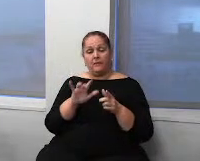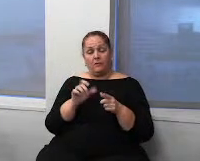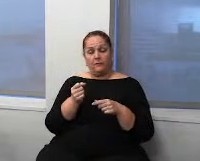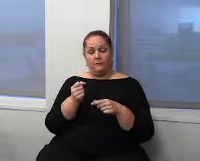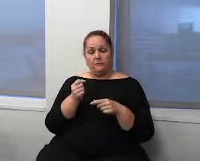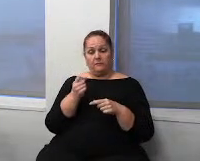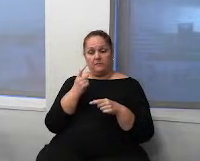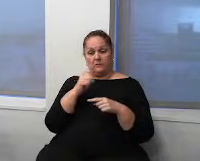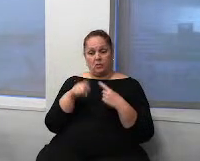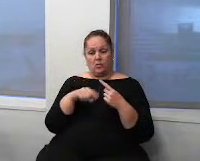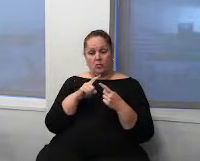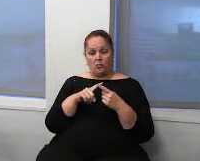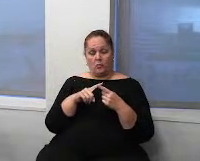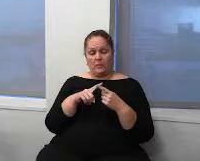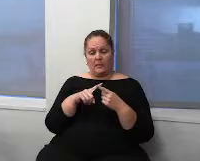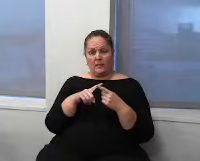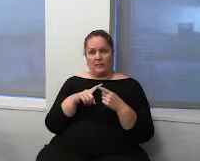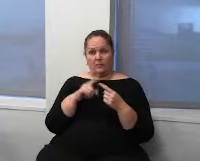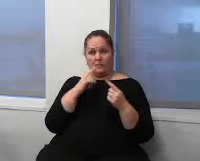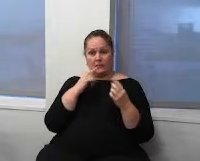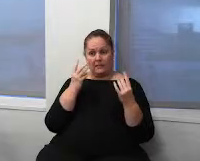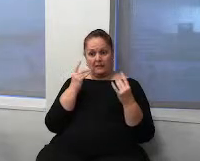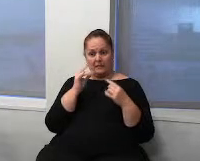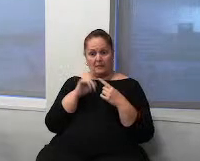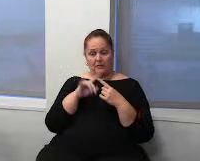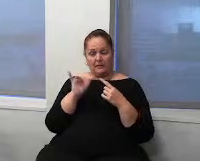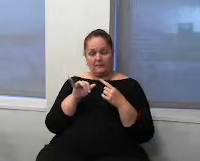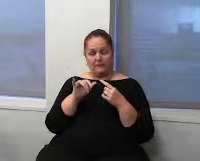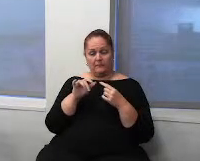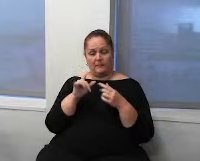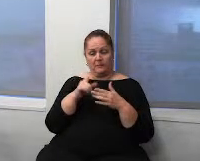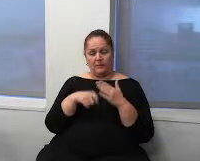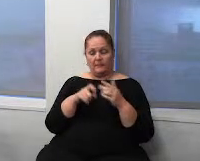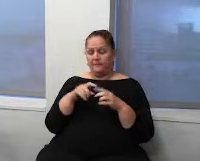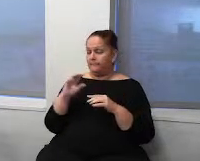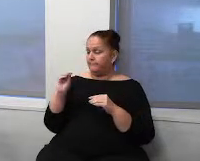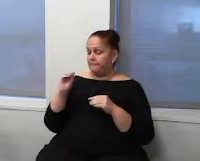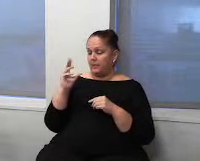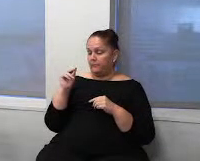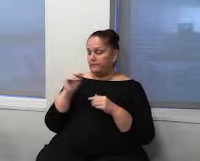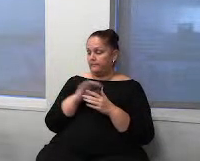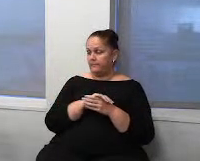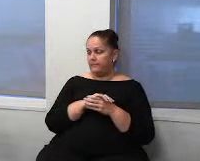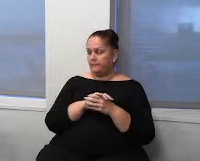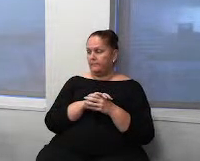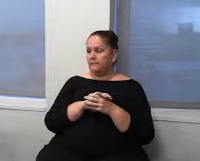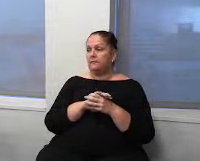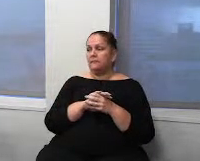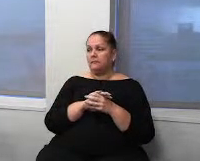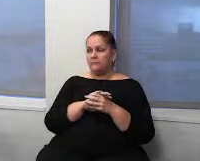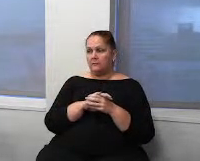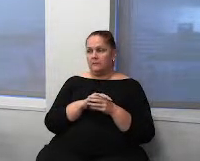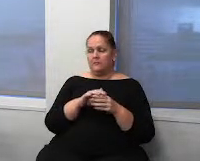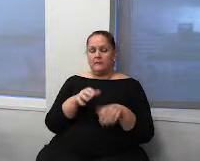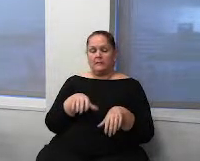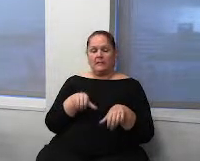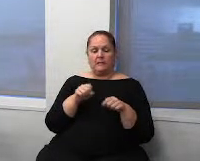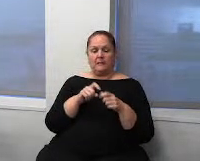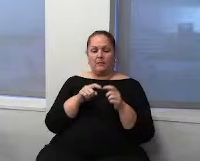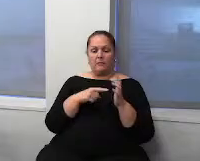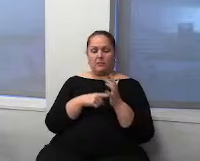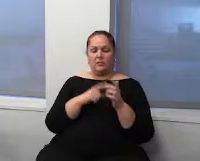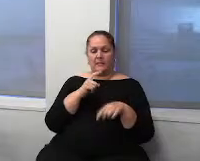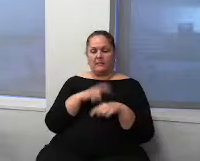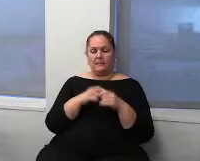Yes. Okay, and do you have an understanding as to when there's going to be a consideration of this fee? No, I do not. Okay, taking